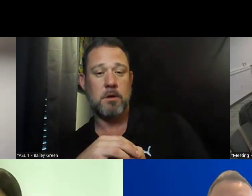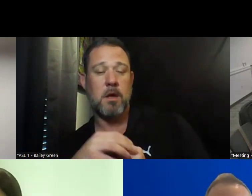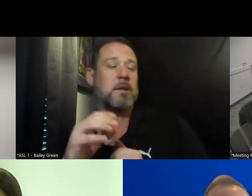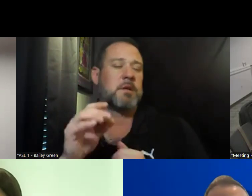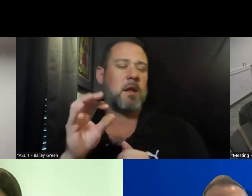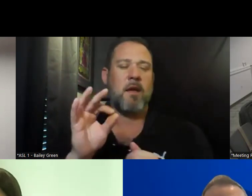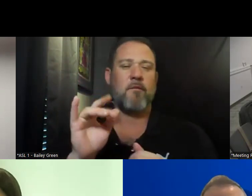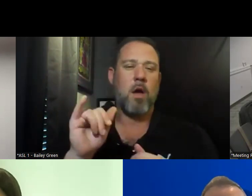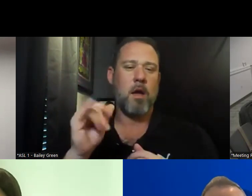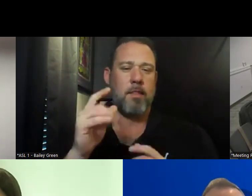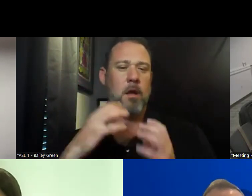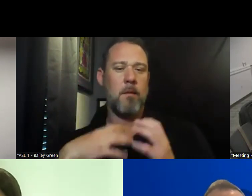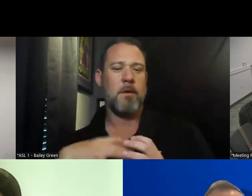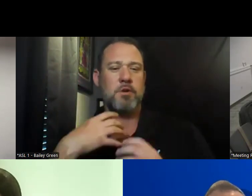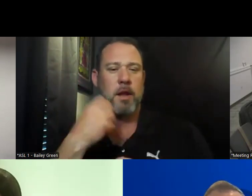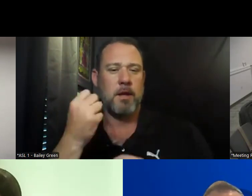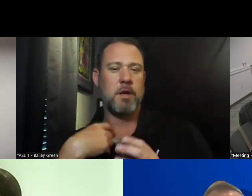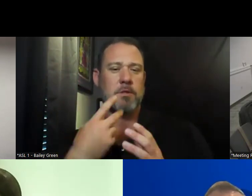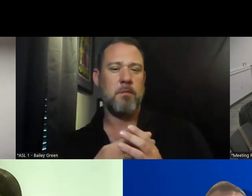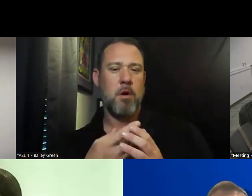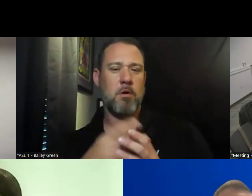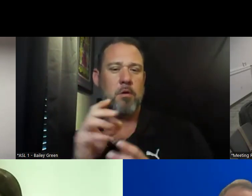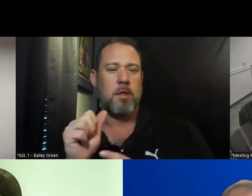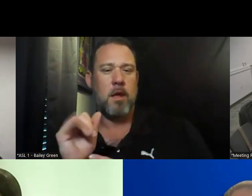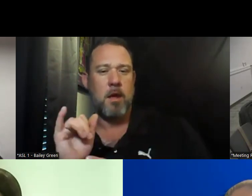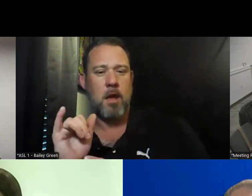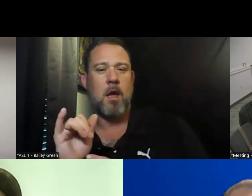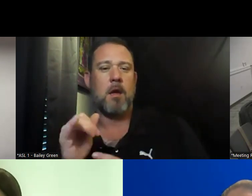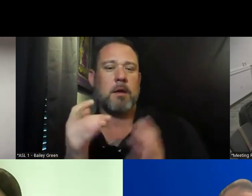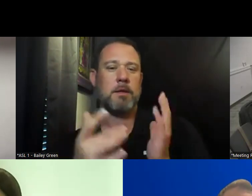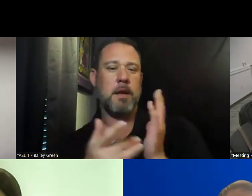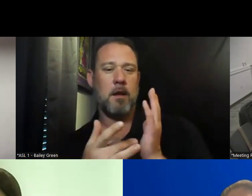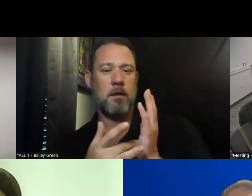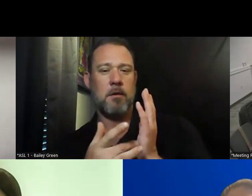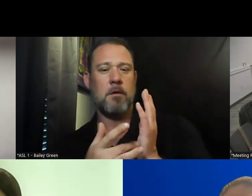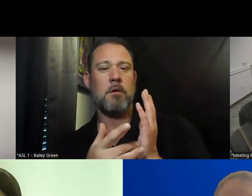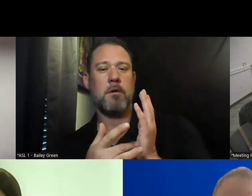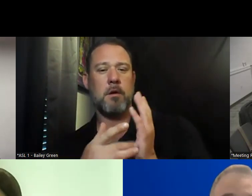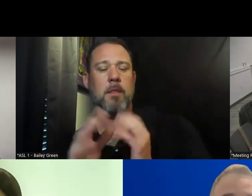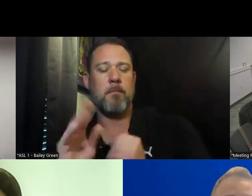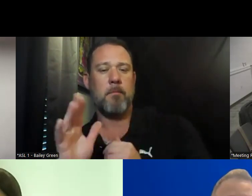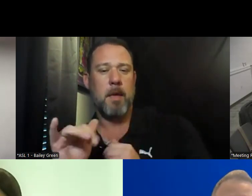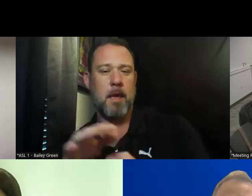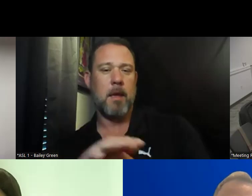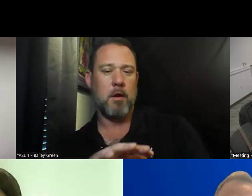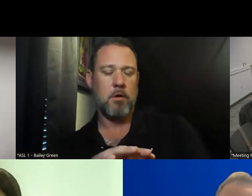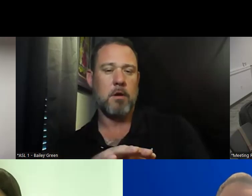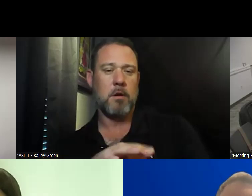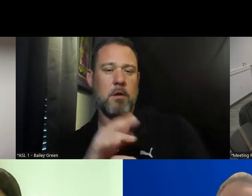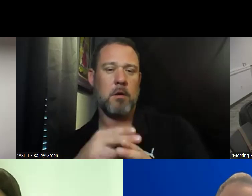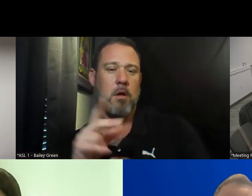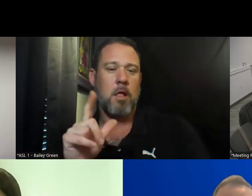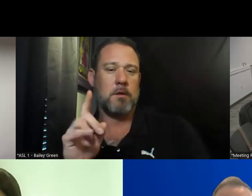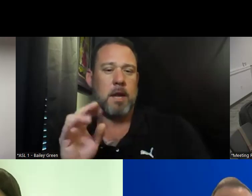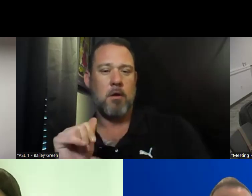FYI, Commission on Aging has partnered with an AI or tech firm, also based in the Bay Area. It's called